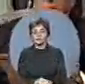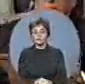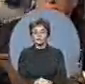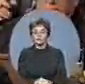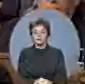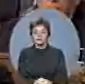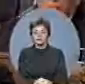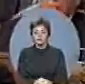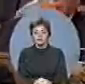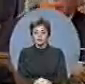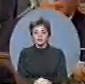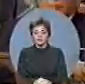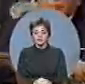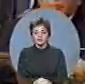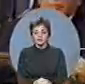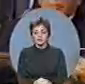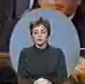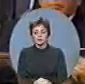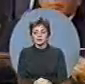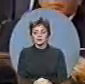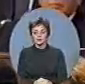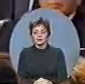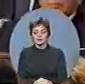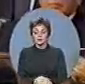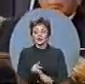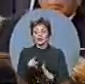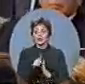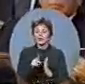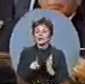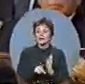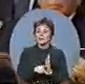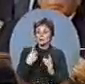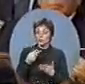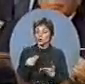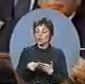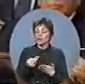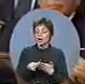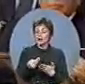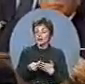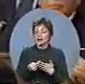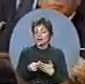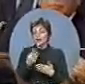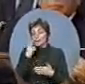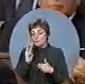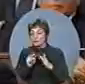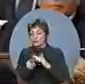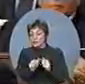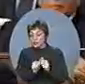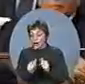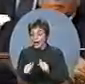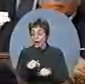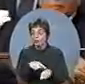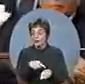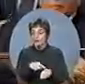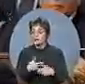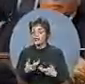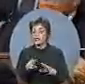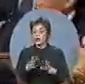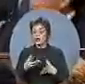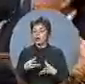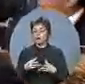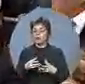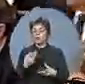which predictable long-term funding will be based to resolve the fiscal imbalance and create fiscal balance will be in the